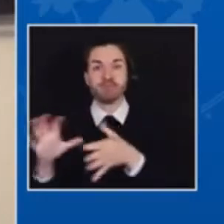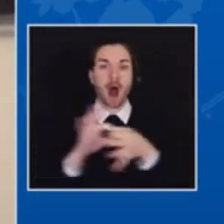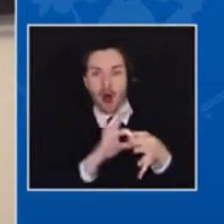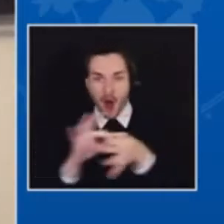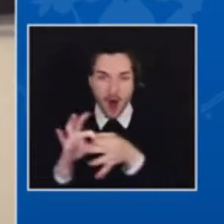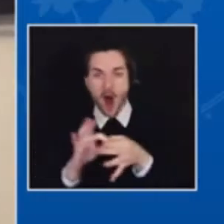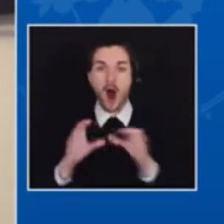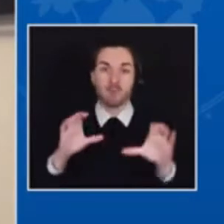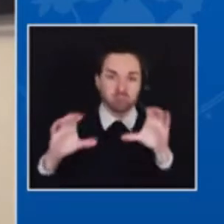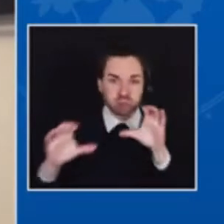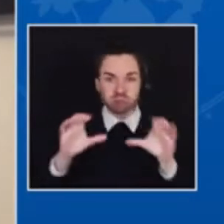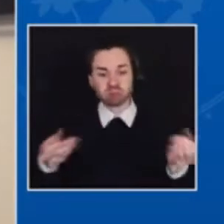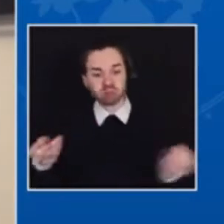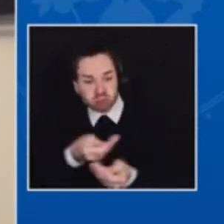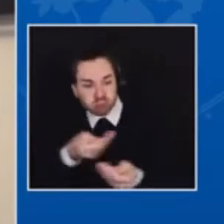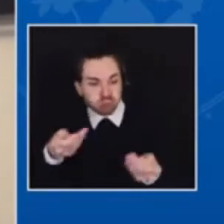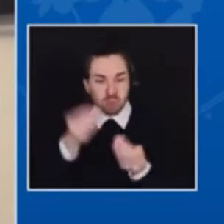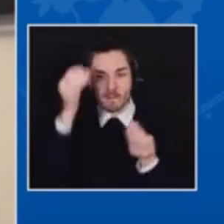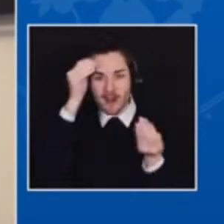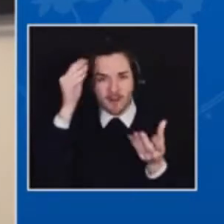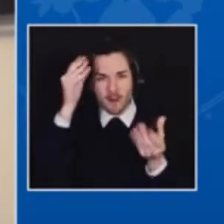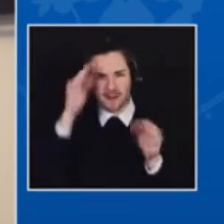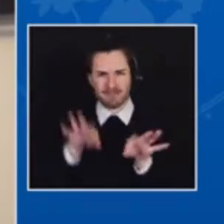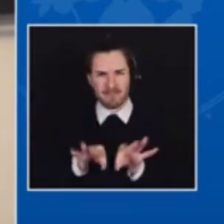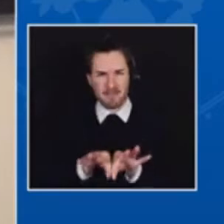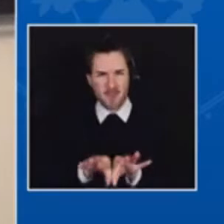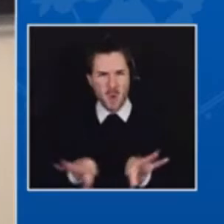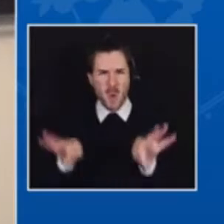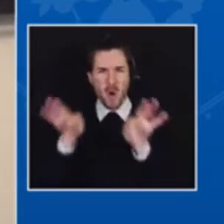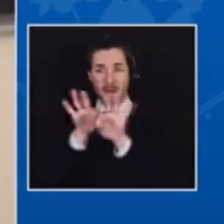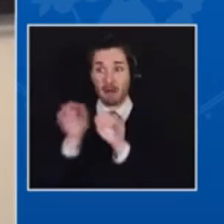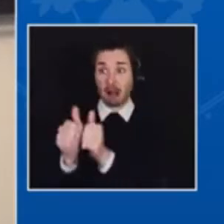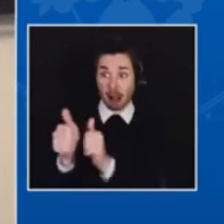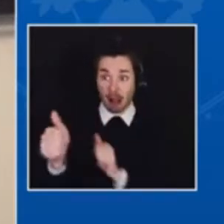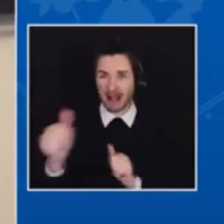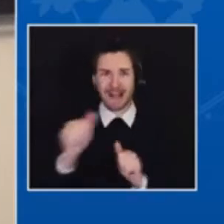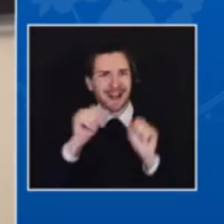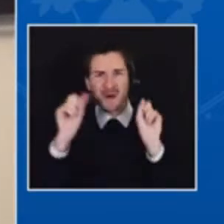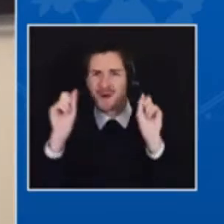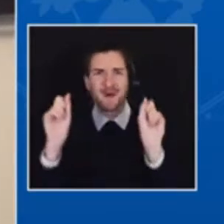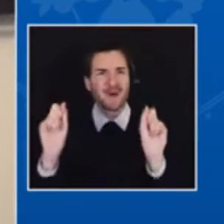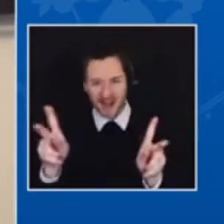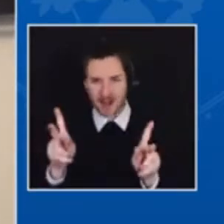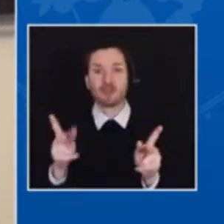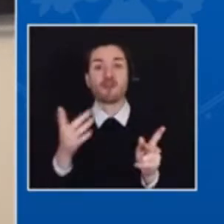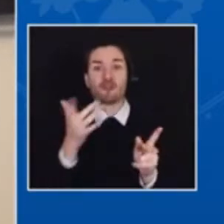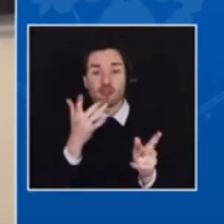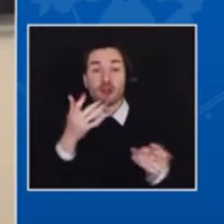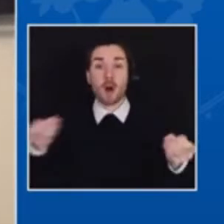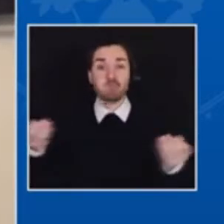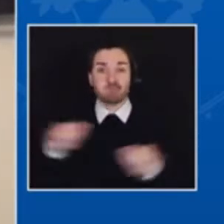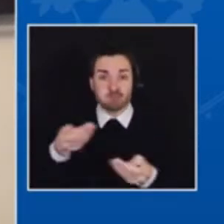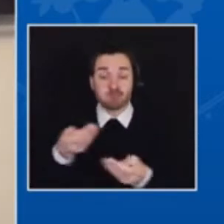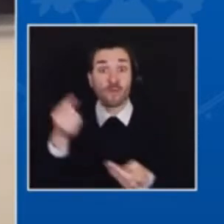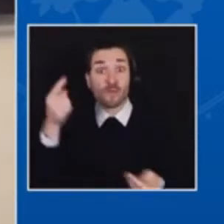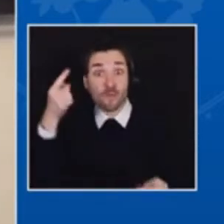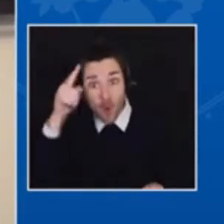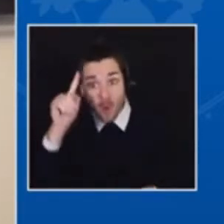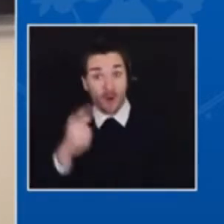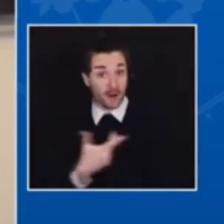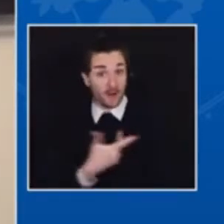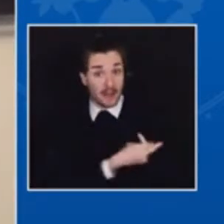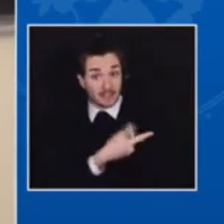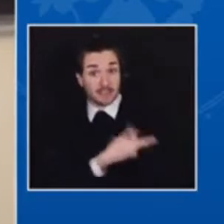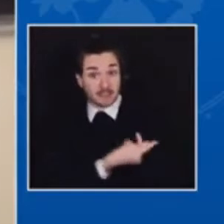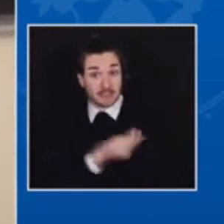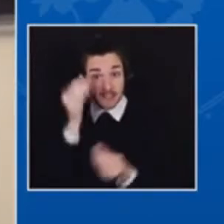necessary to have our team working on uh vaccine distribution uh have access to the current information they need we